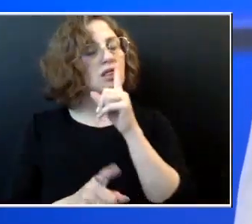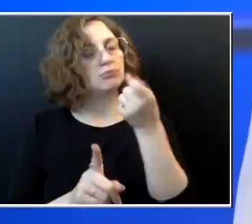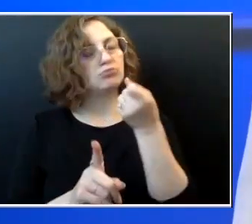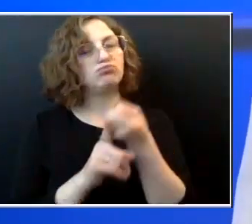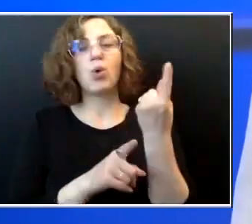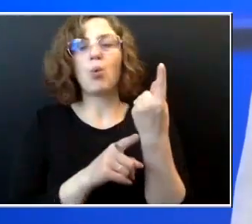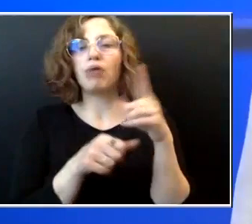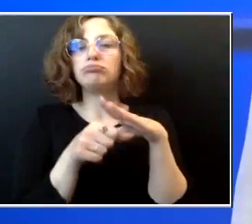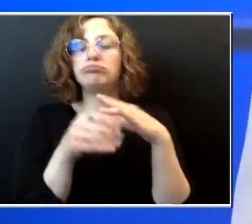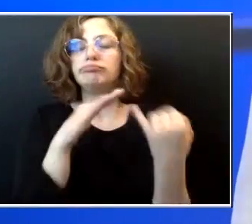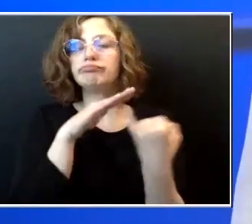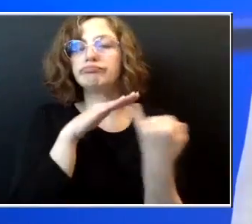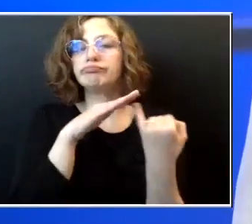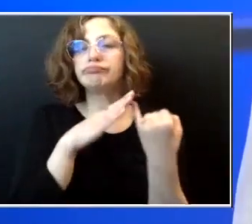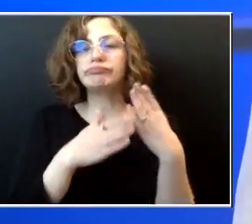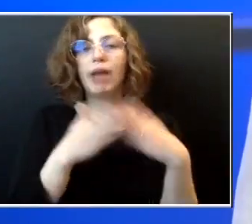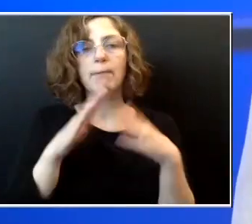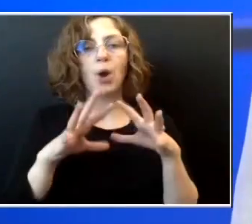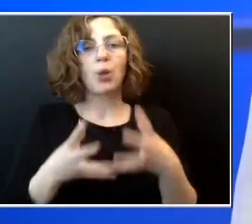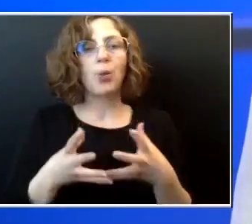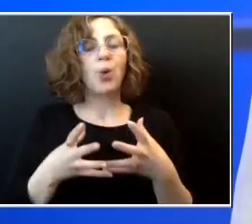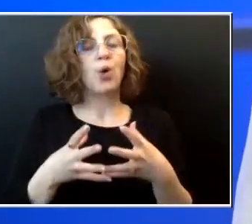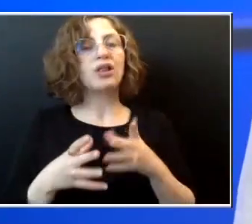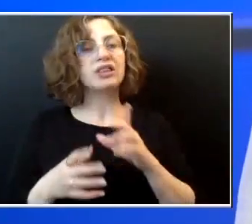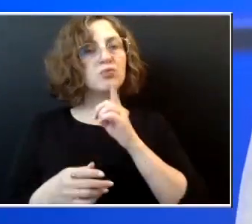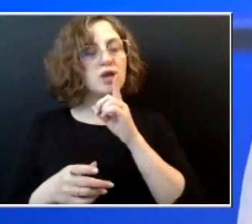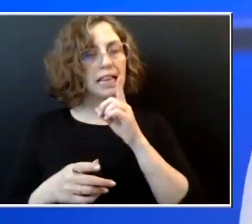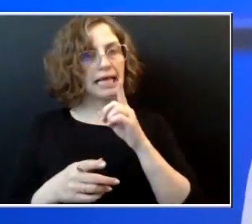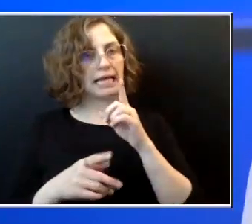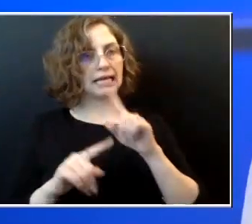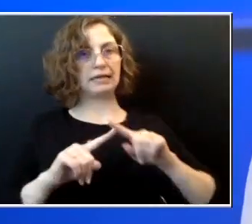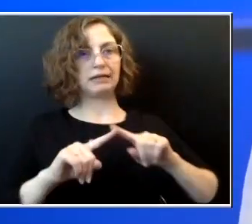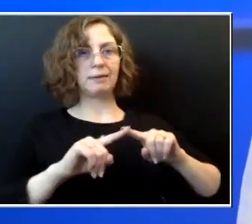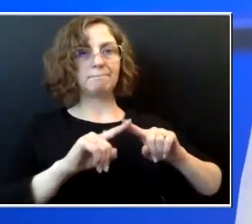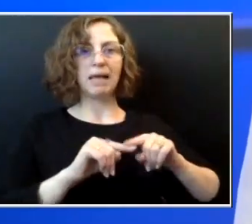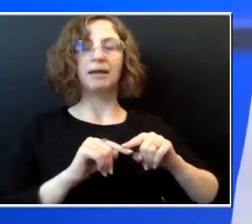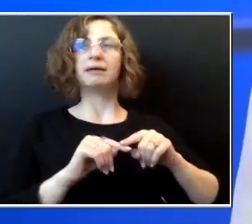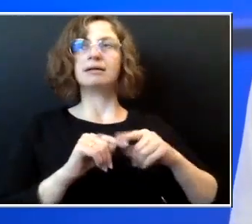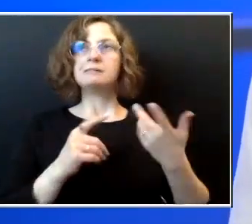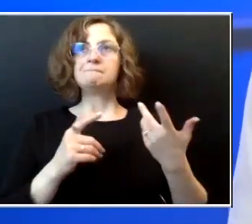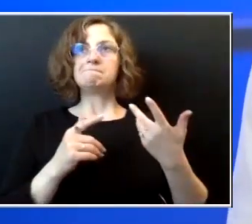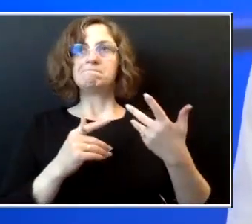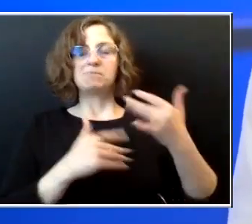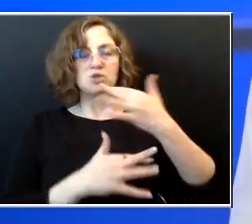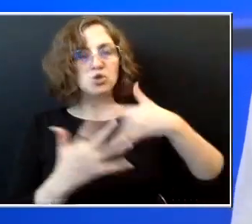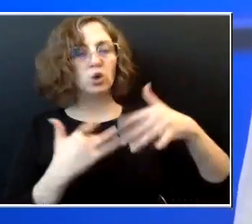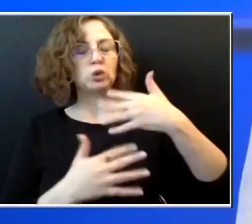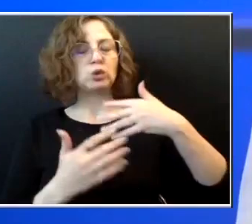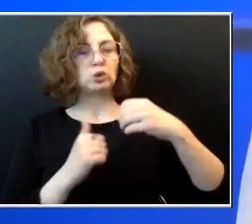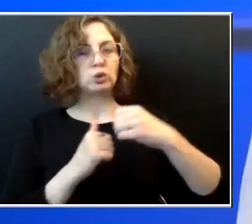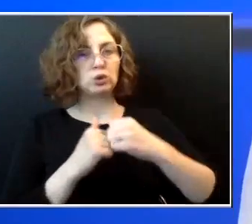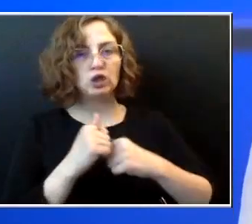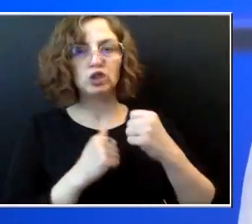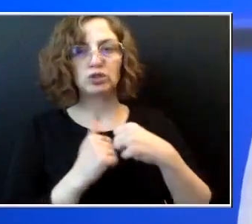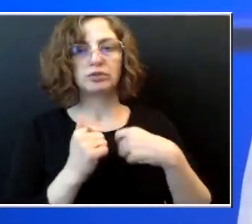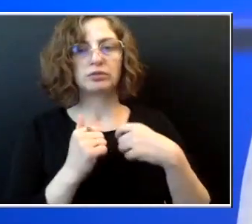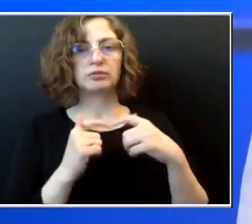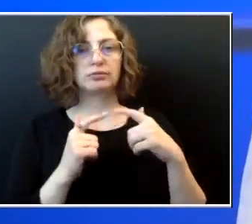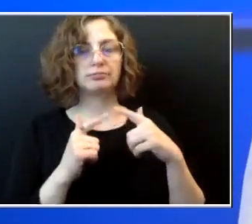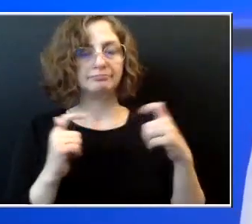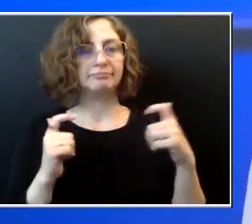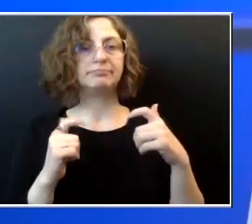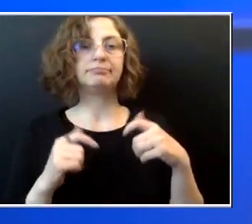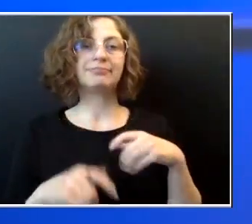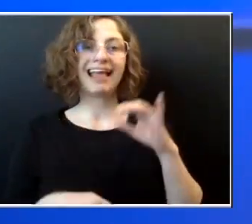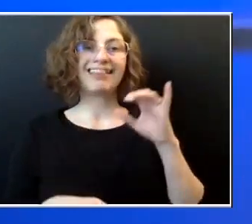was dependent on kind of the social structures and some of the deficits and problems that they faced. And that was the